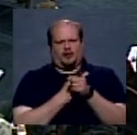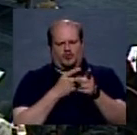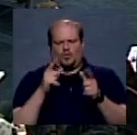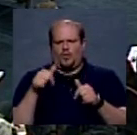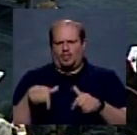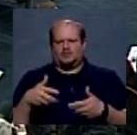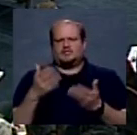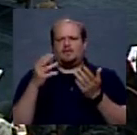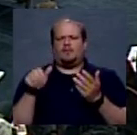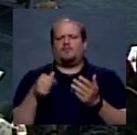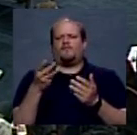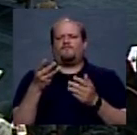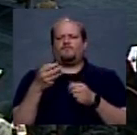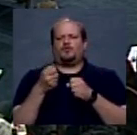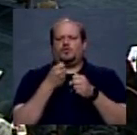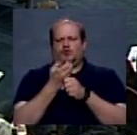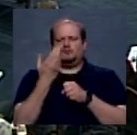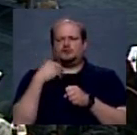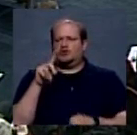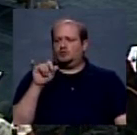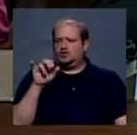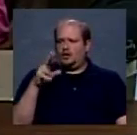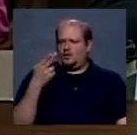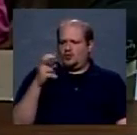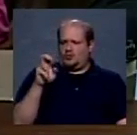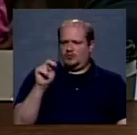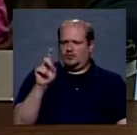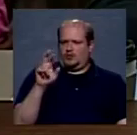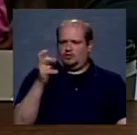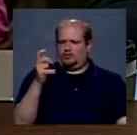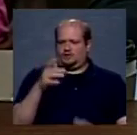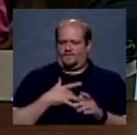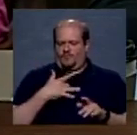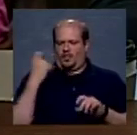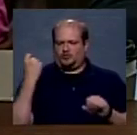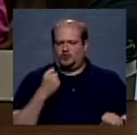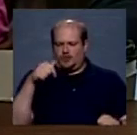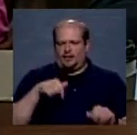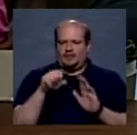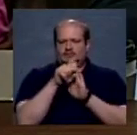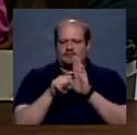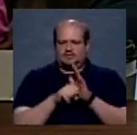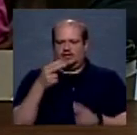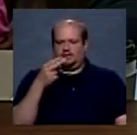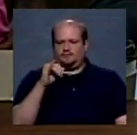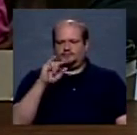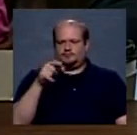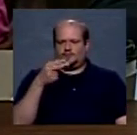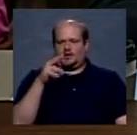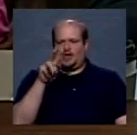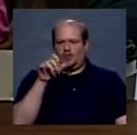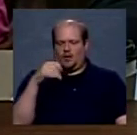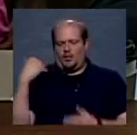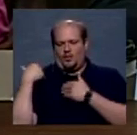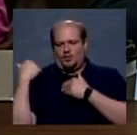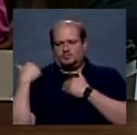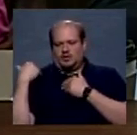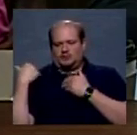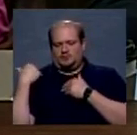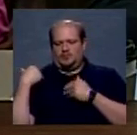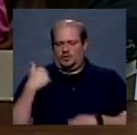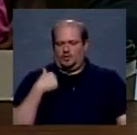up a few years ago, Director Hendricks felt very strongly that this was a state highway and responsibility of the highway